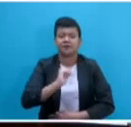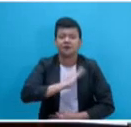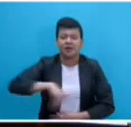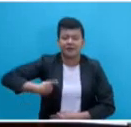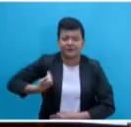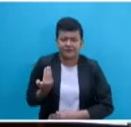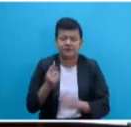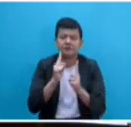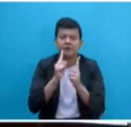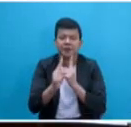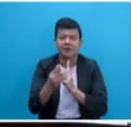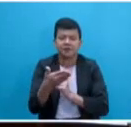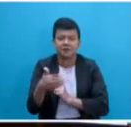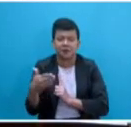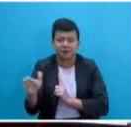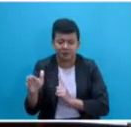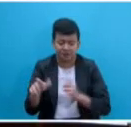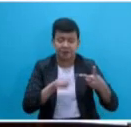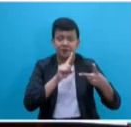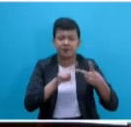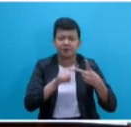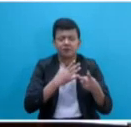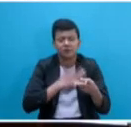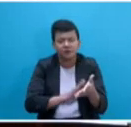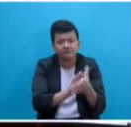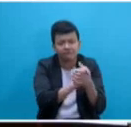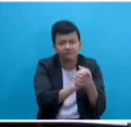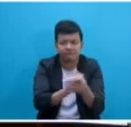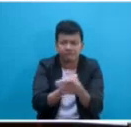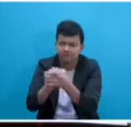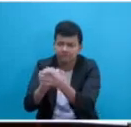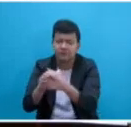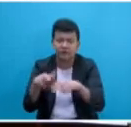also congratulate the Fiji second 15 for beating the Barbarians.